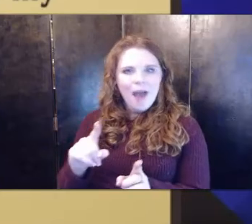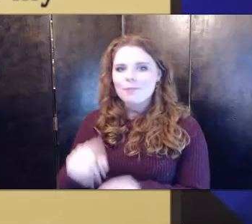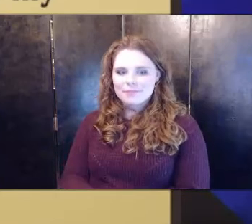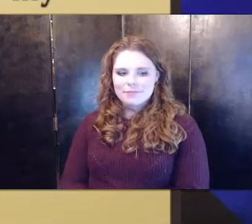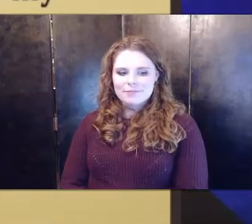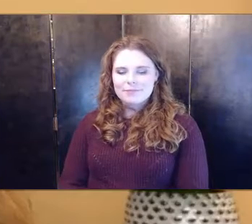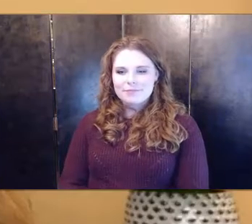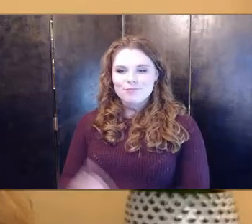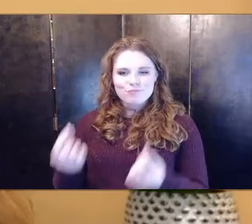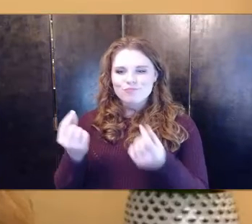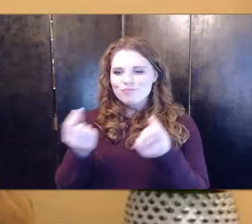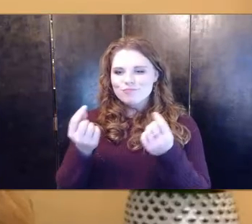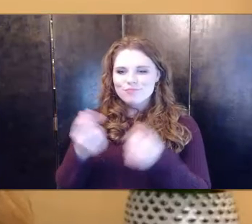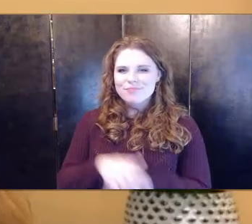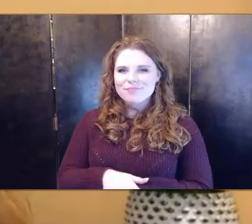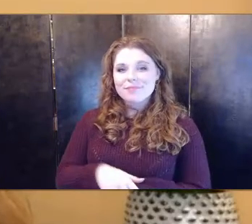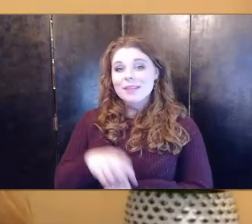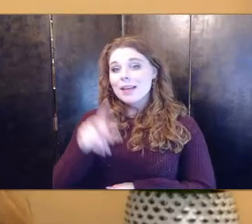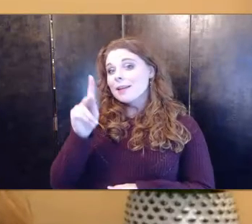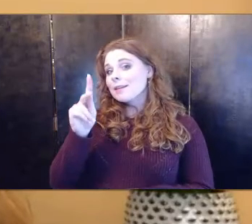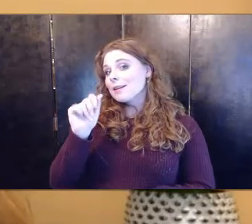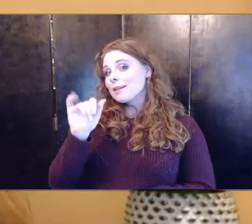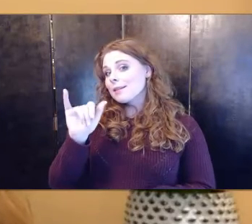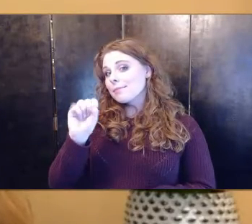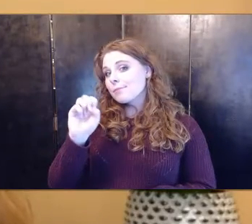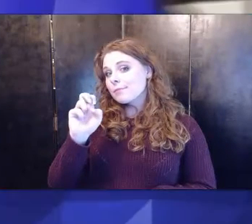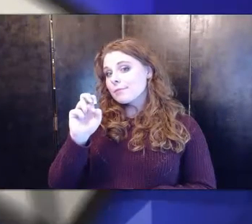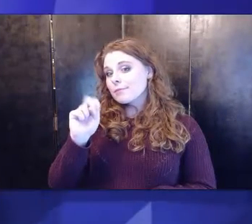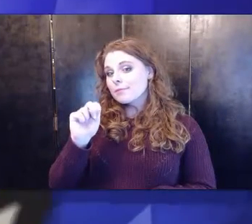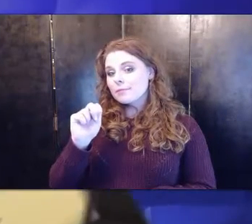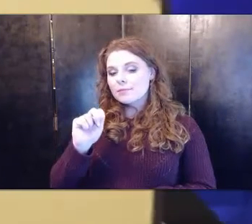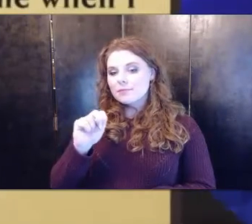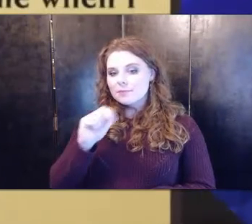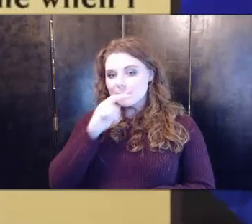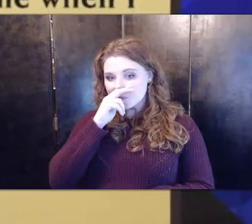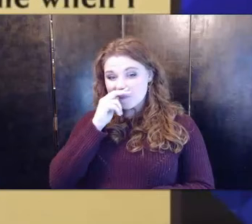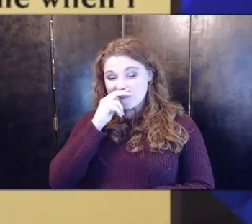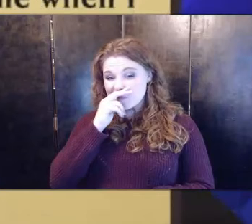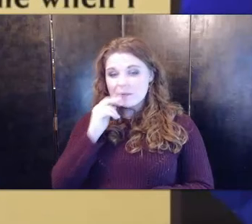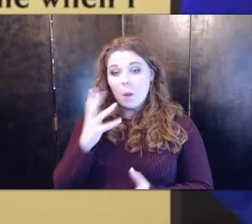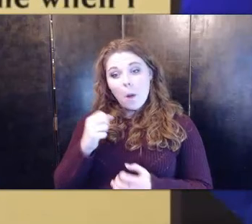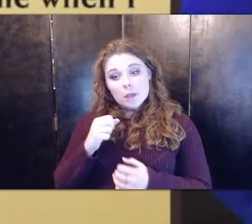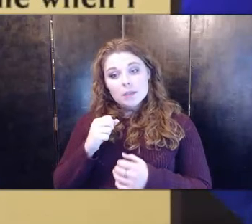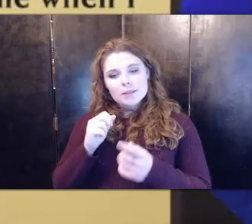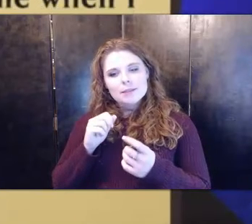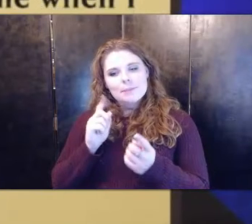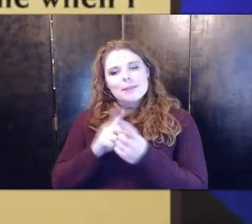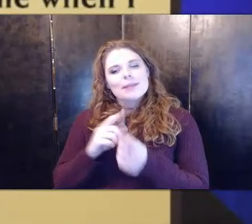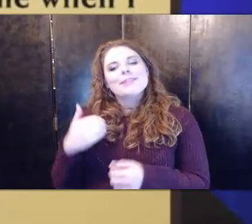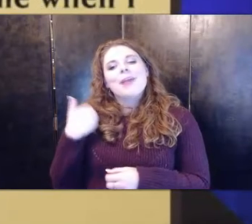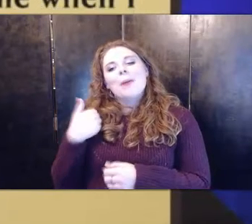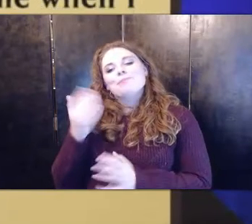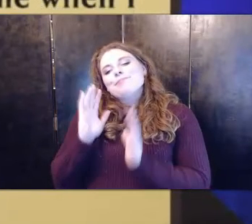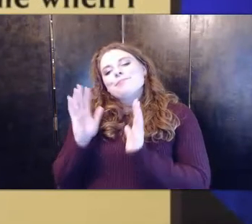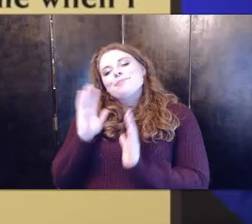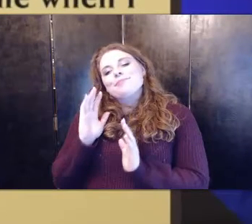That's the truth. Kason is a 4th grader at Austin Tracy Elementary in Barron County. He wants to visit younger years.